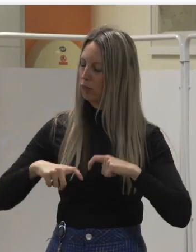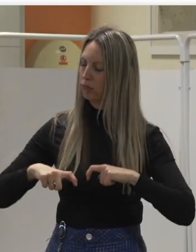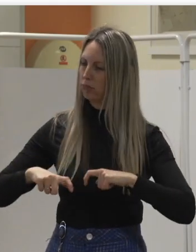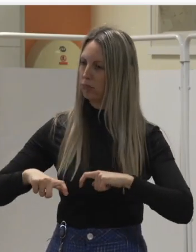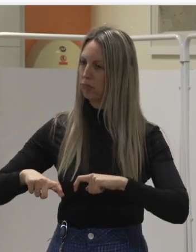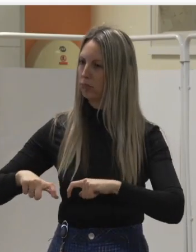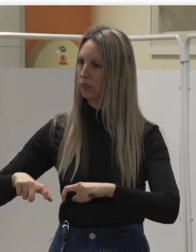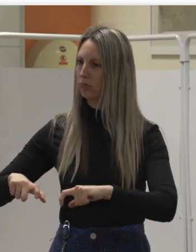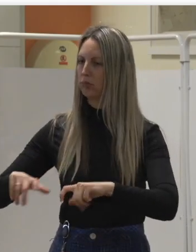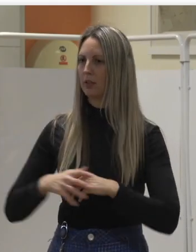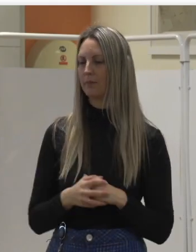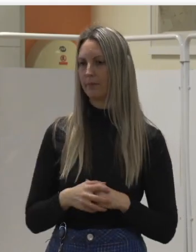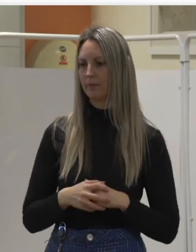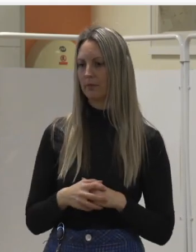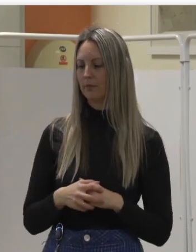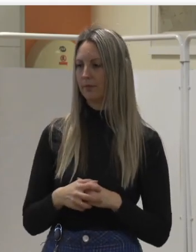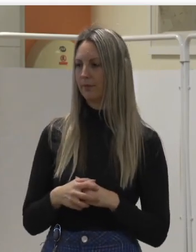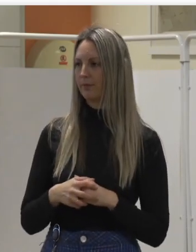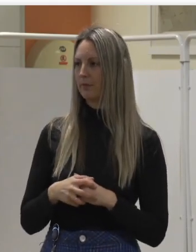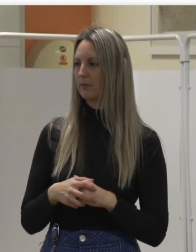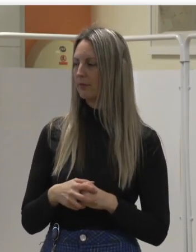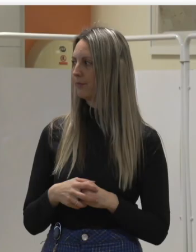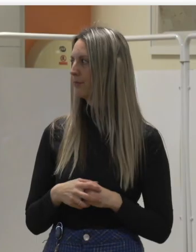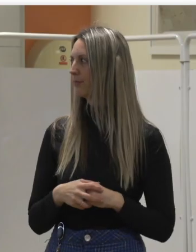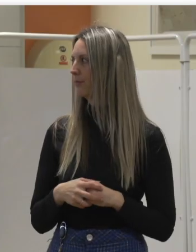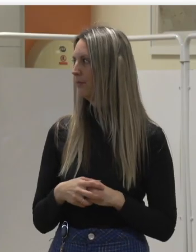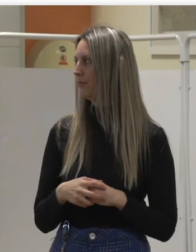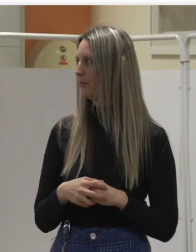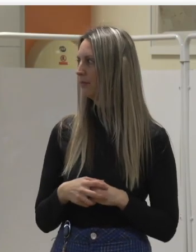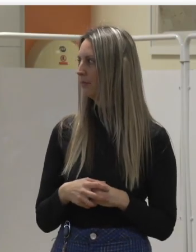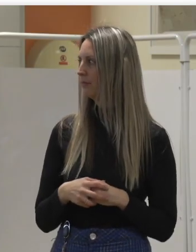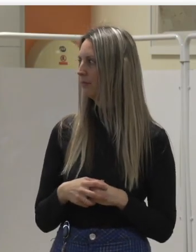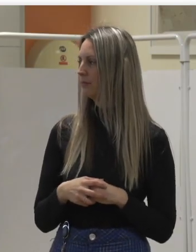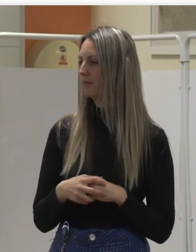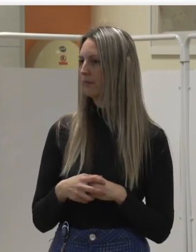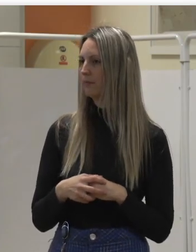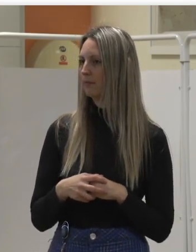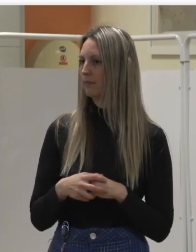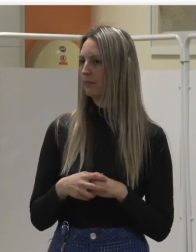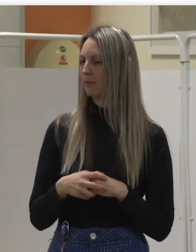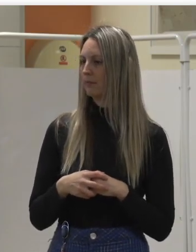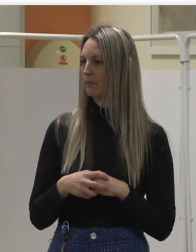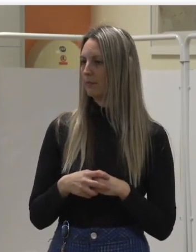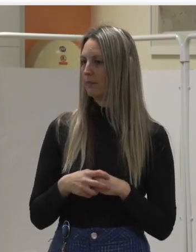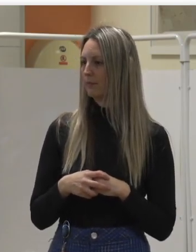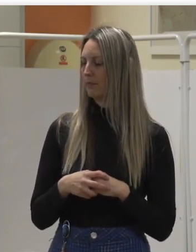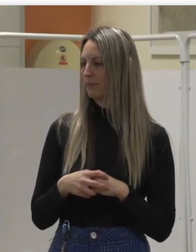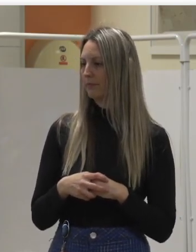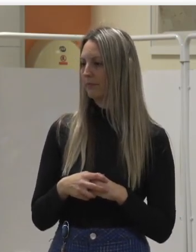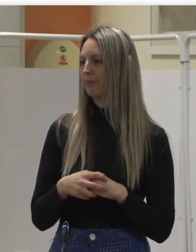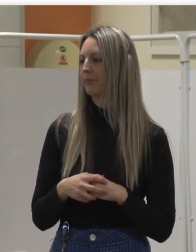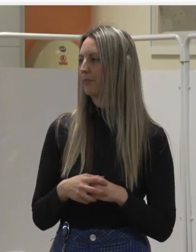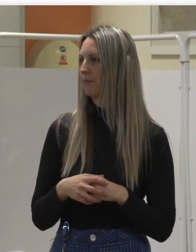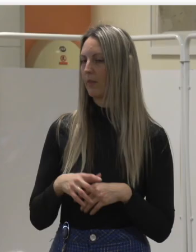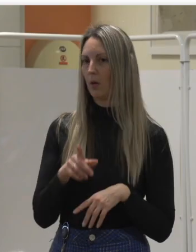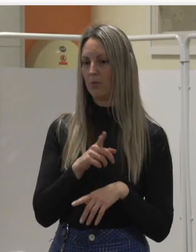In those people, the response which I showed you in the earlier slides is always blunted. That leads to chronic pain